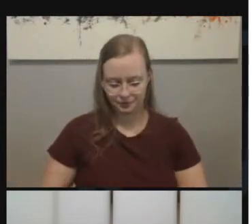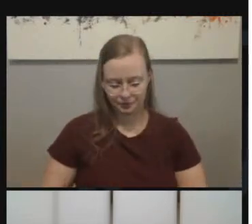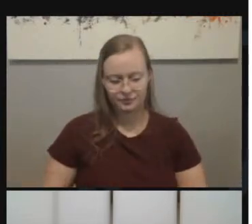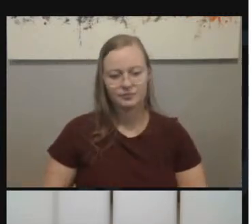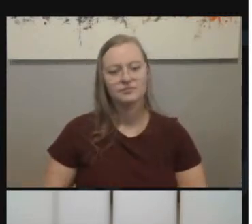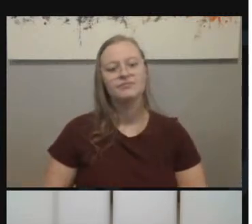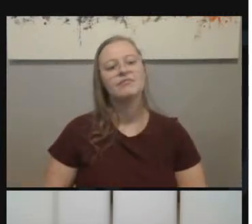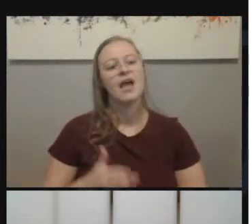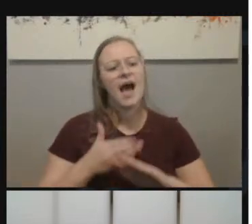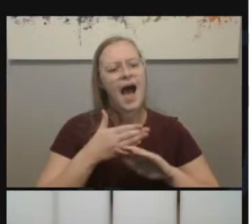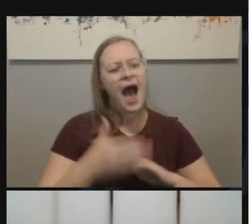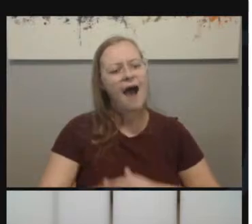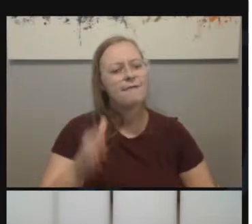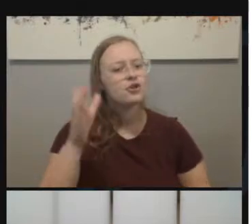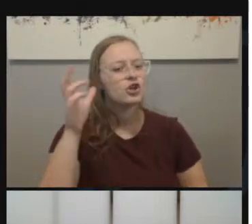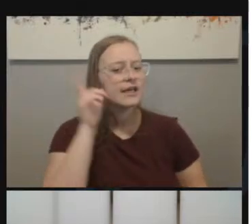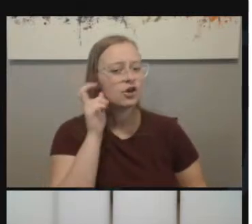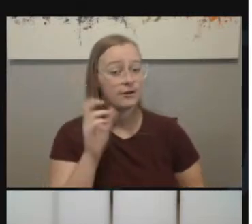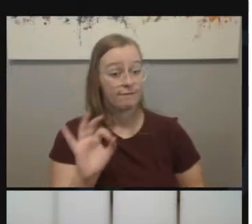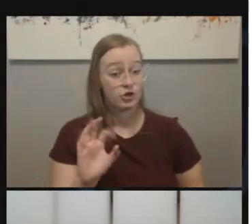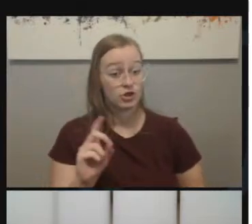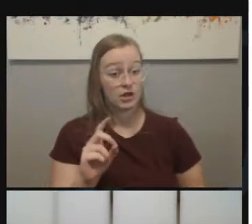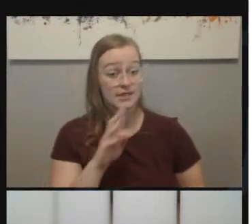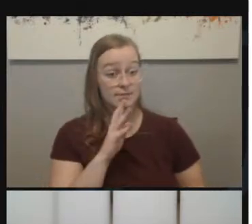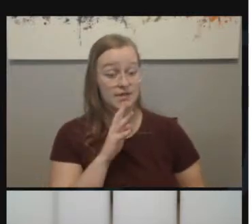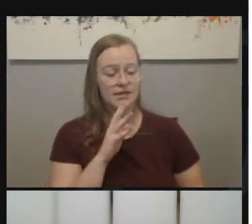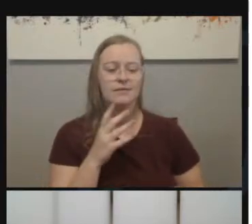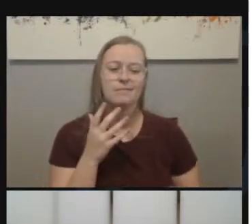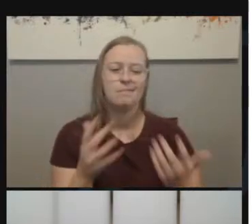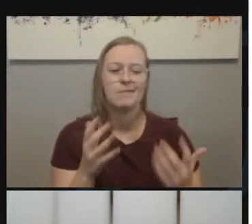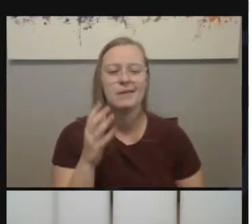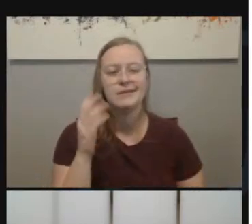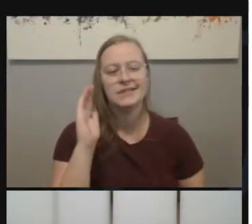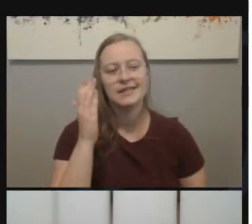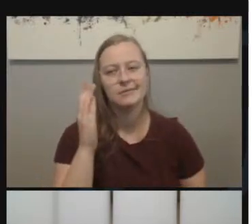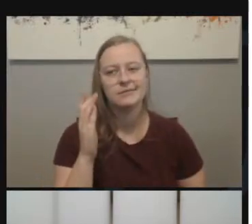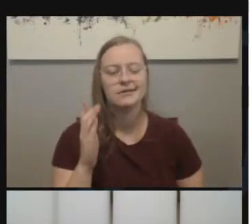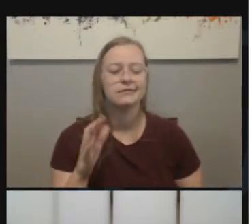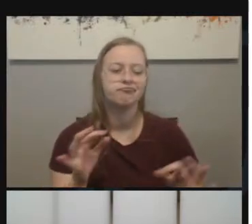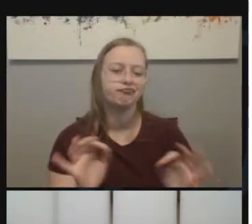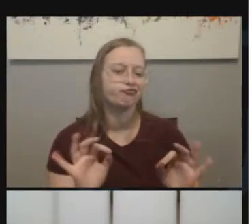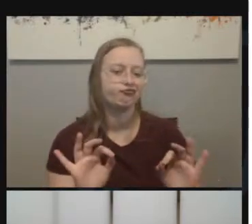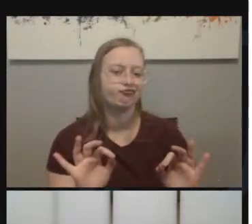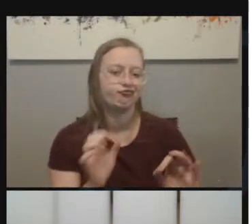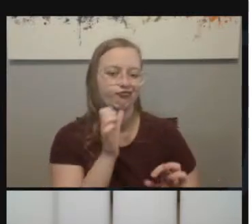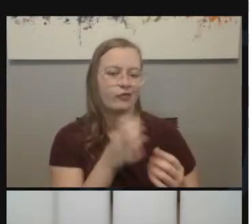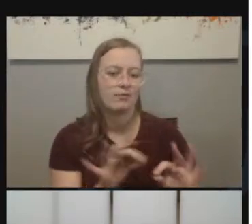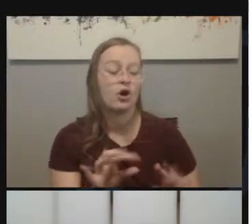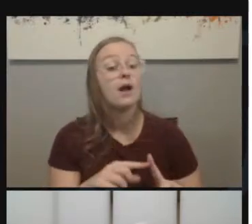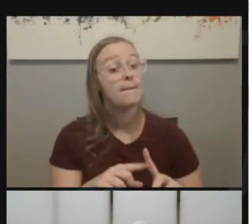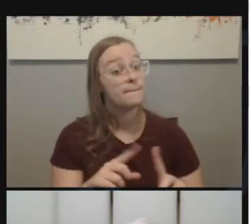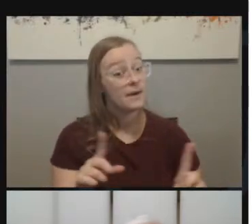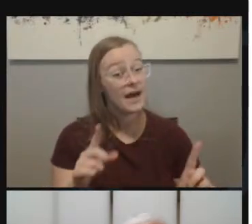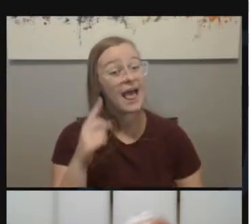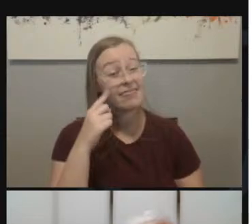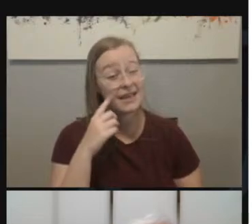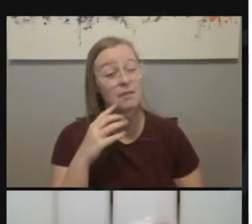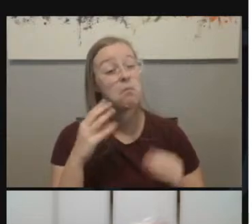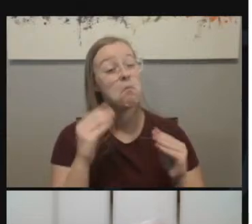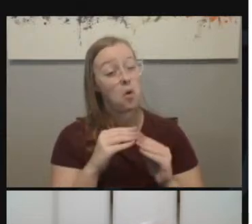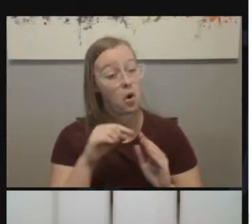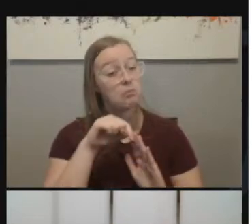hearing Frederick Douglass speak, this may seem mundane, but I think there's more to it than